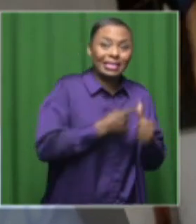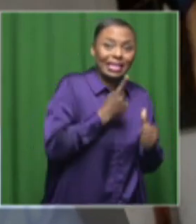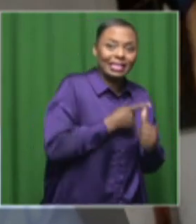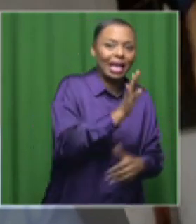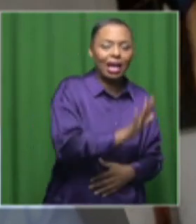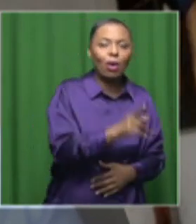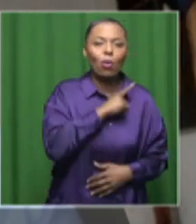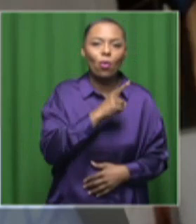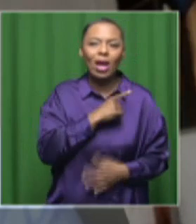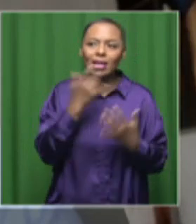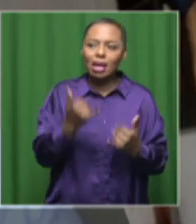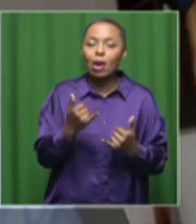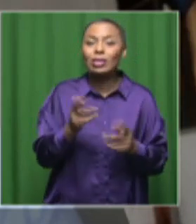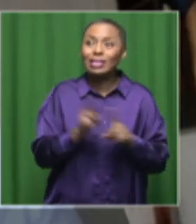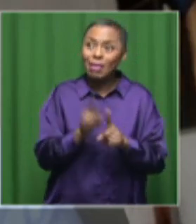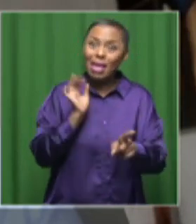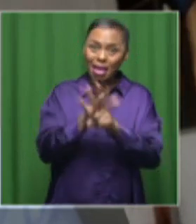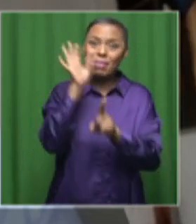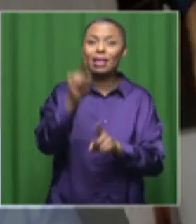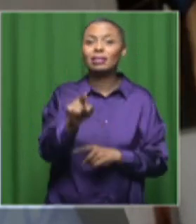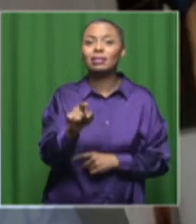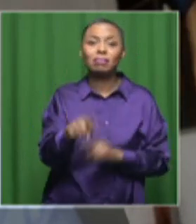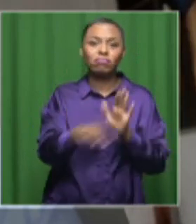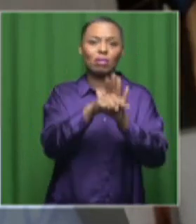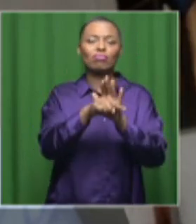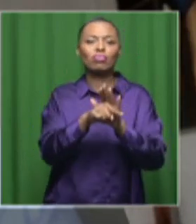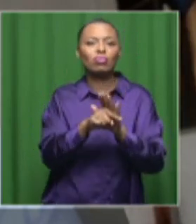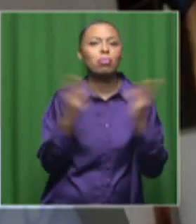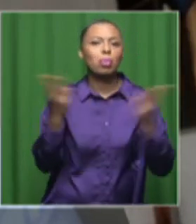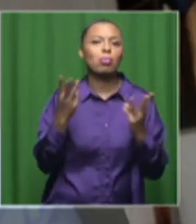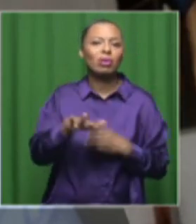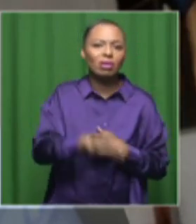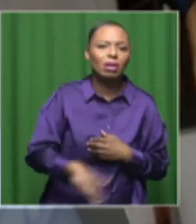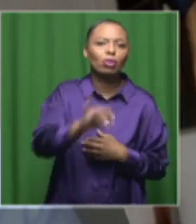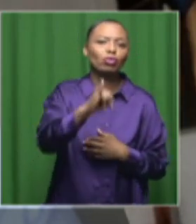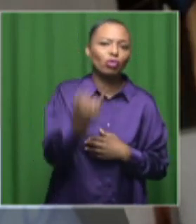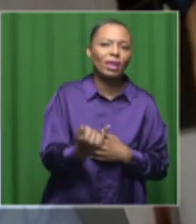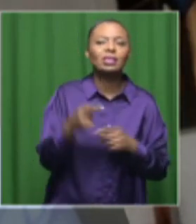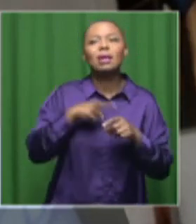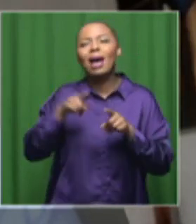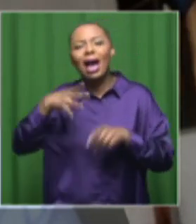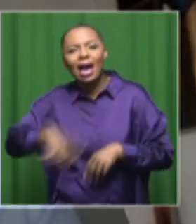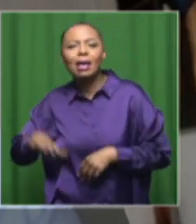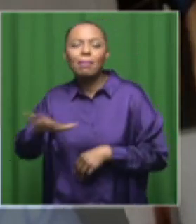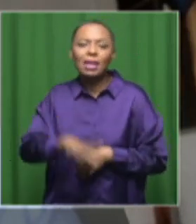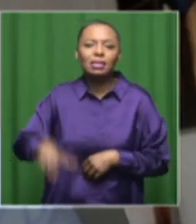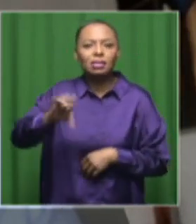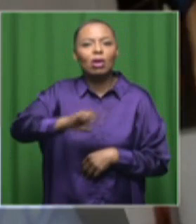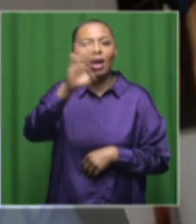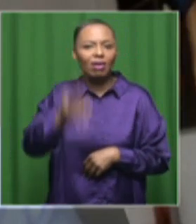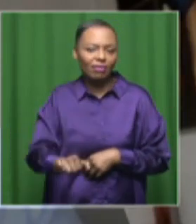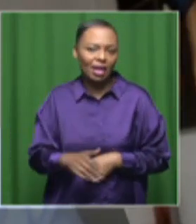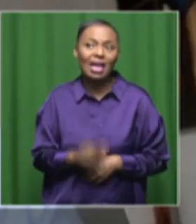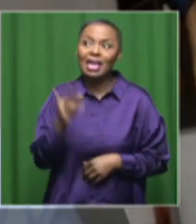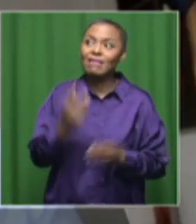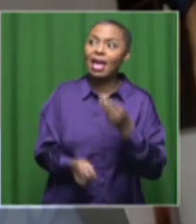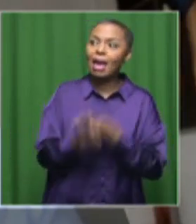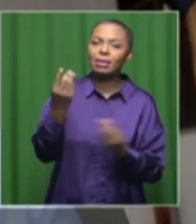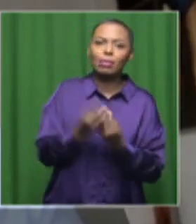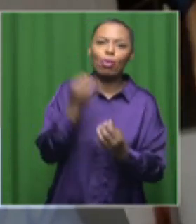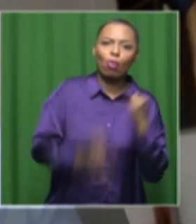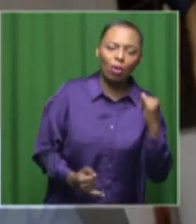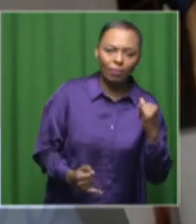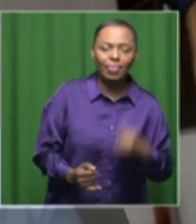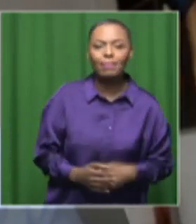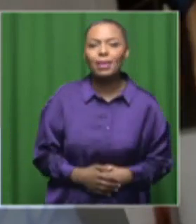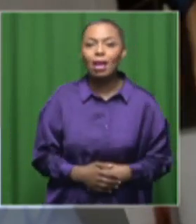of human life, which again is something we saw in Johannesburg and other places in South Africa when things have gone wrong. The cost in terms of the